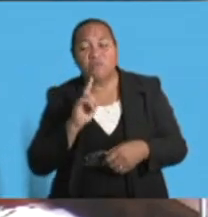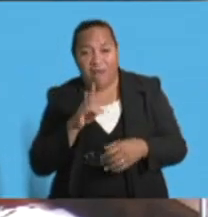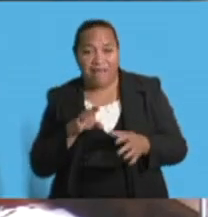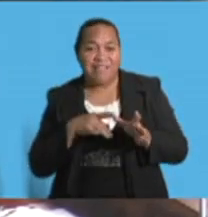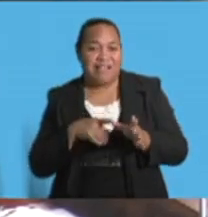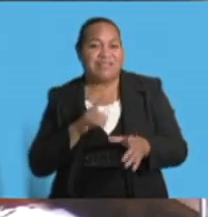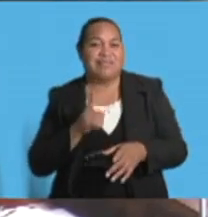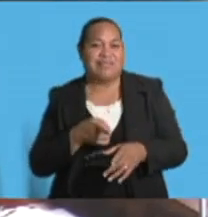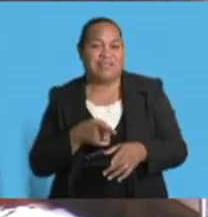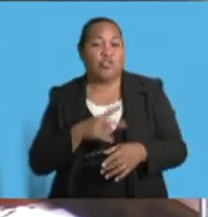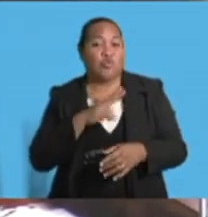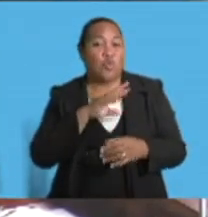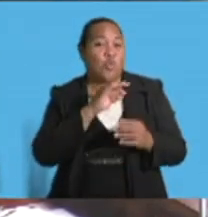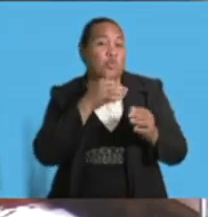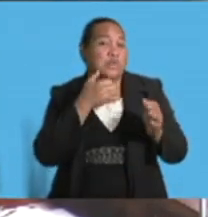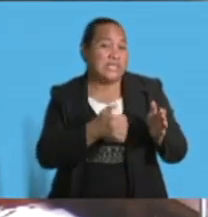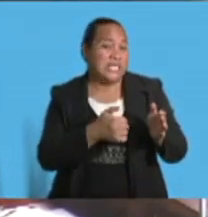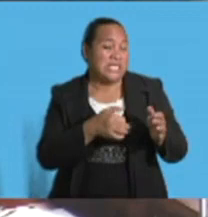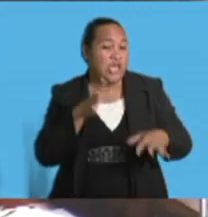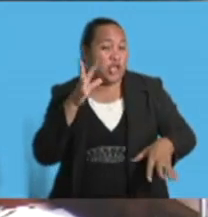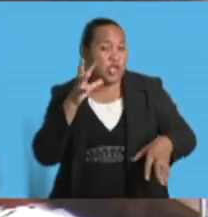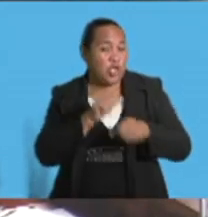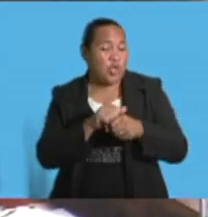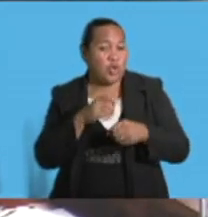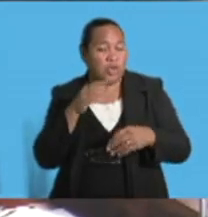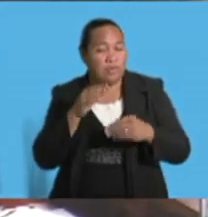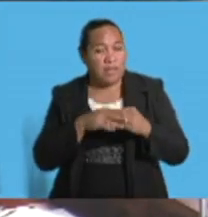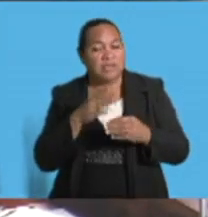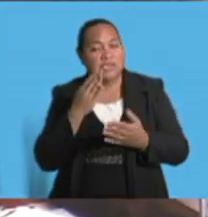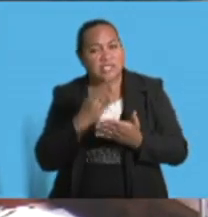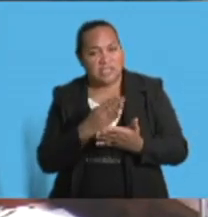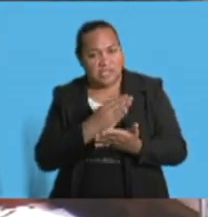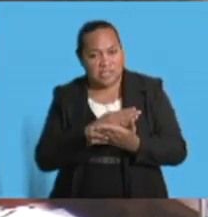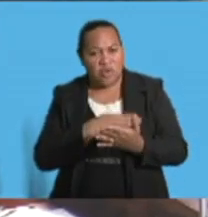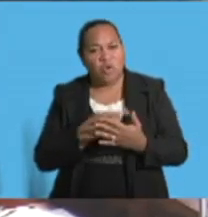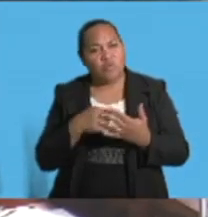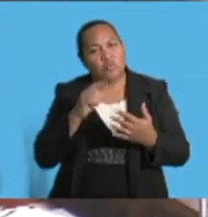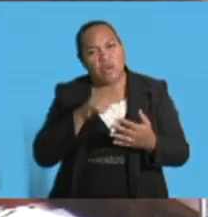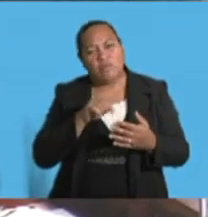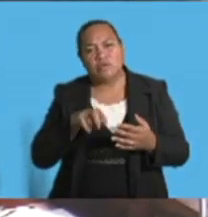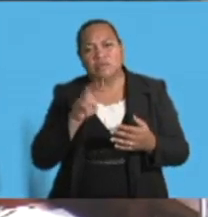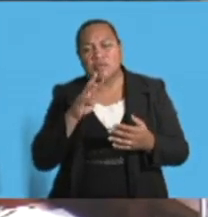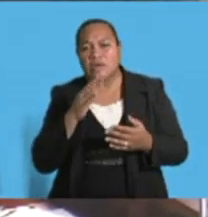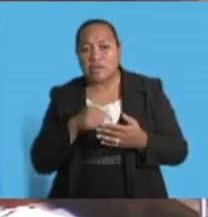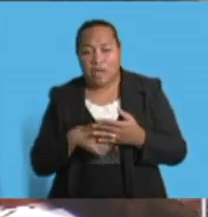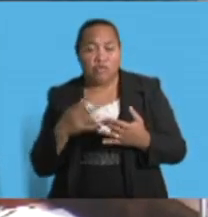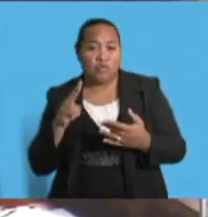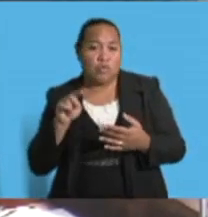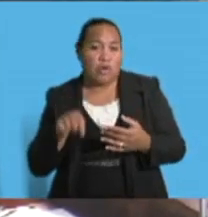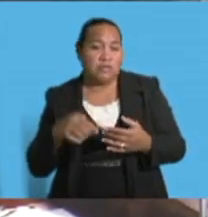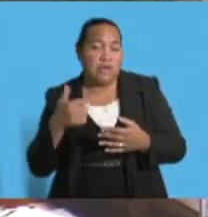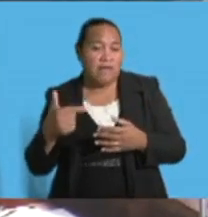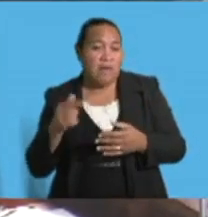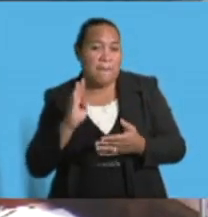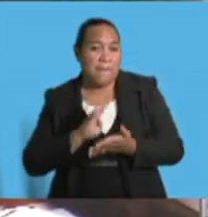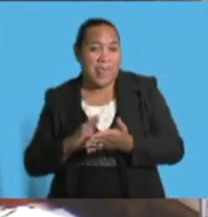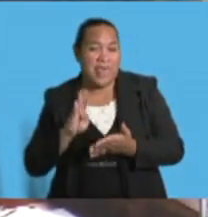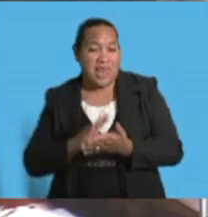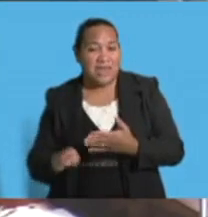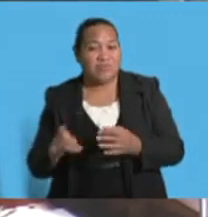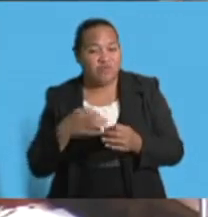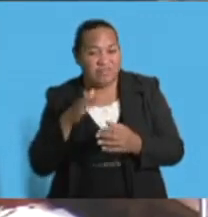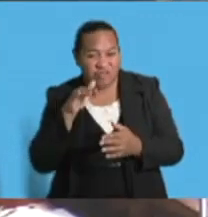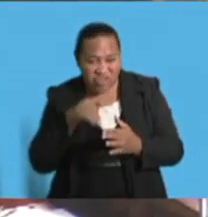2006, the total budget was only 1.2 billion. Today, it is 4.7 billion. While the tax rates have been